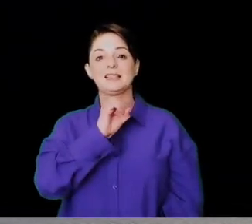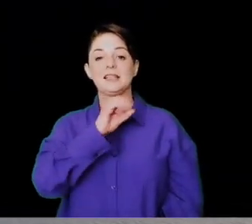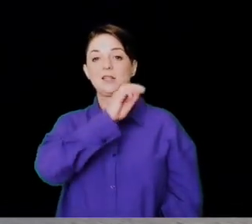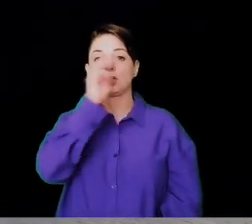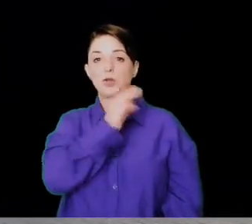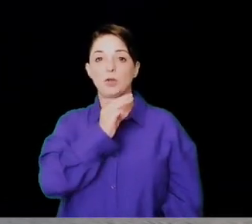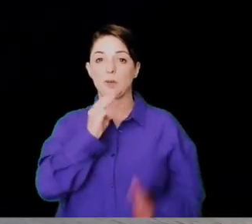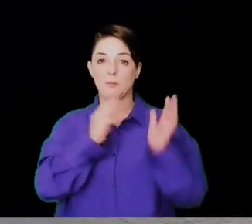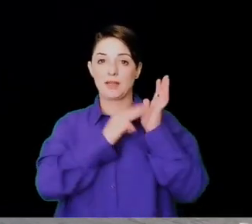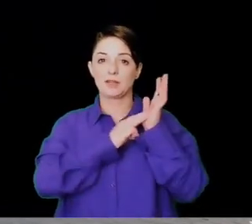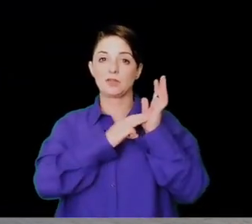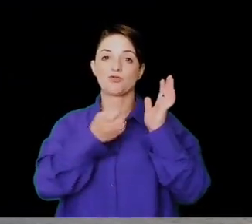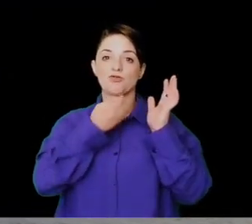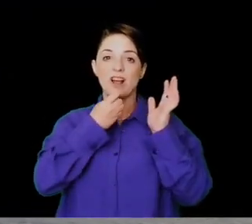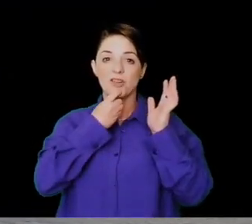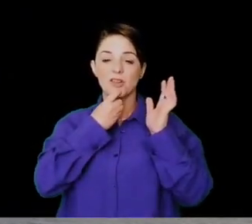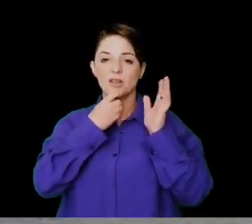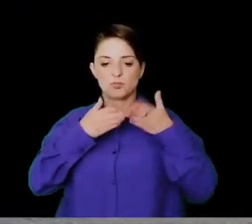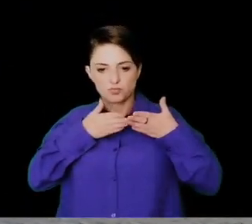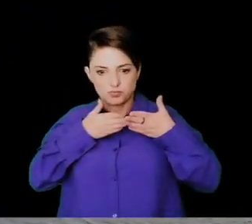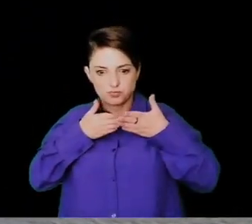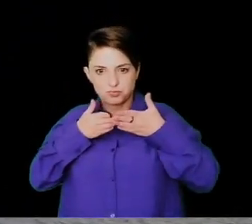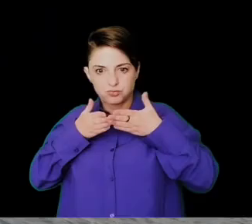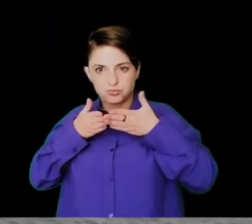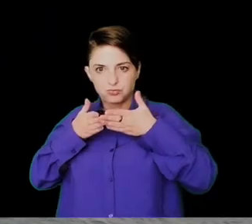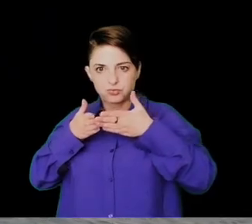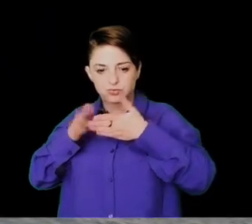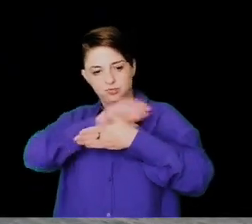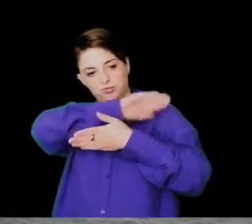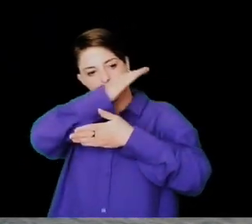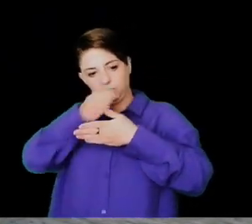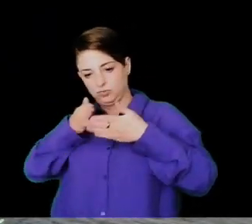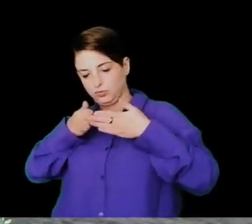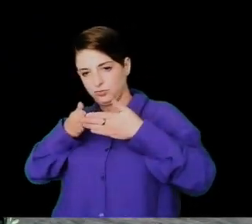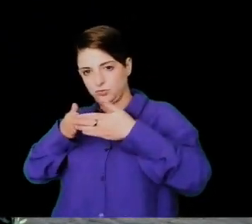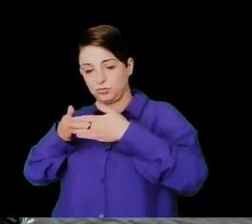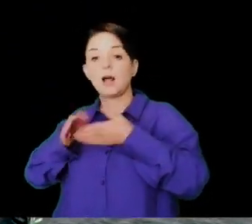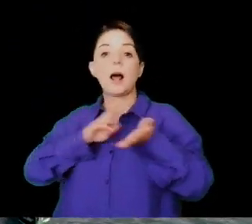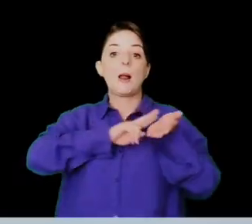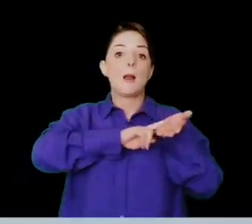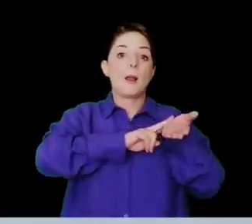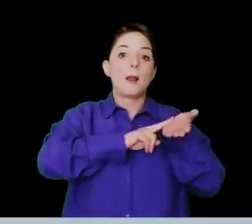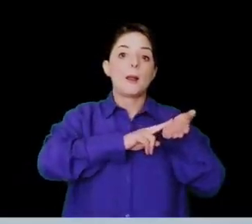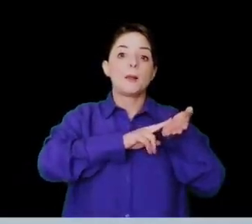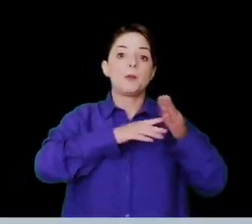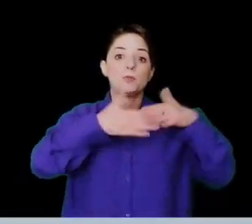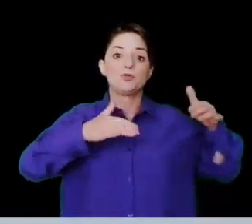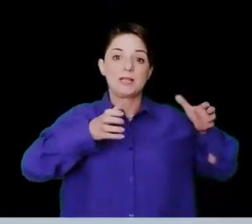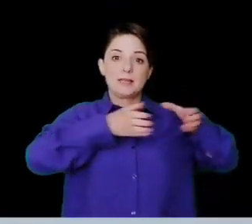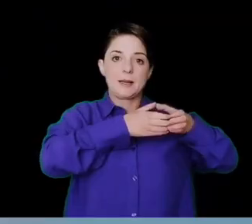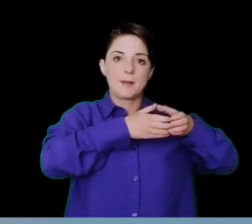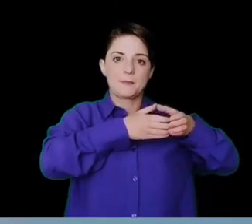Loaded with 60 cubic metres of gravel, the barge is honing in on the drop site. The Blue Marine team are close behind in a